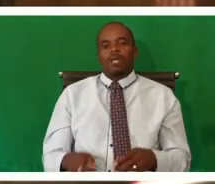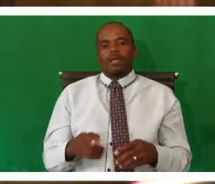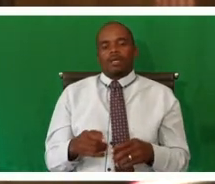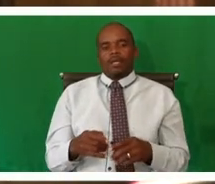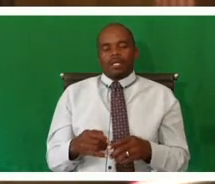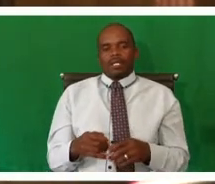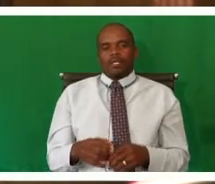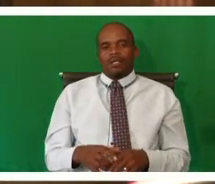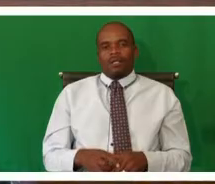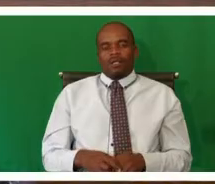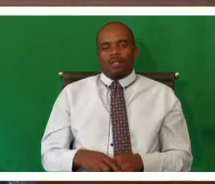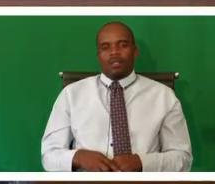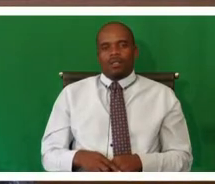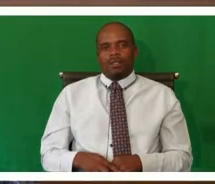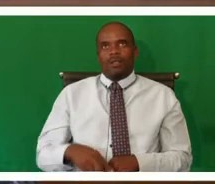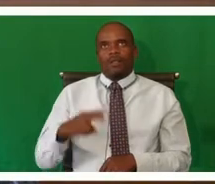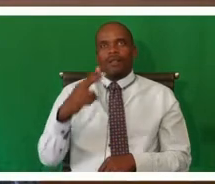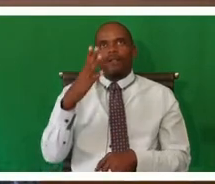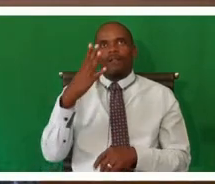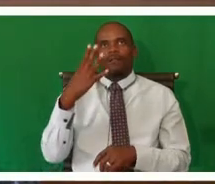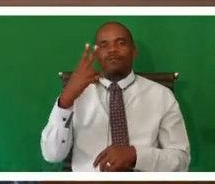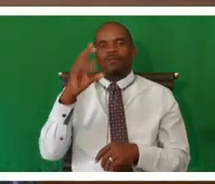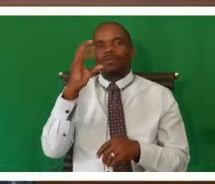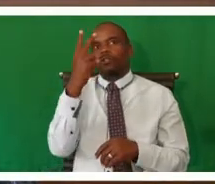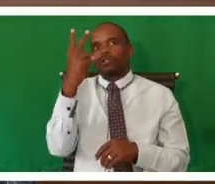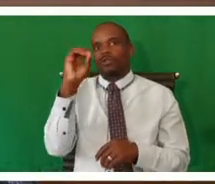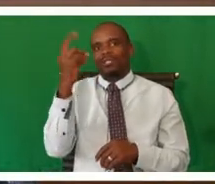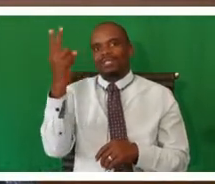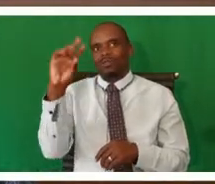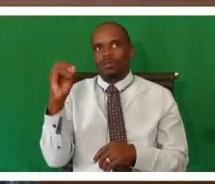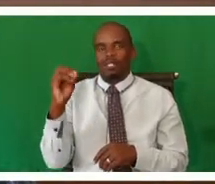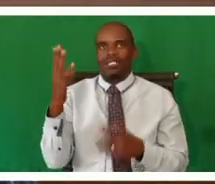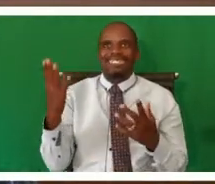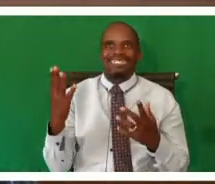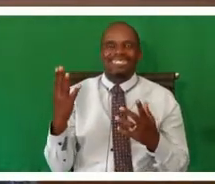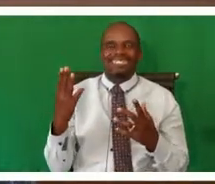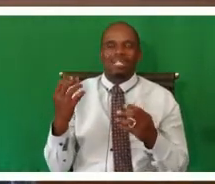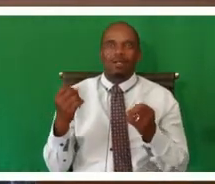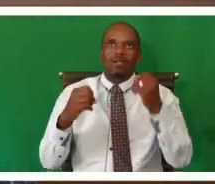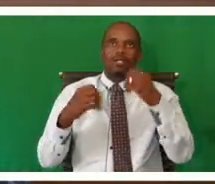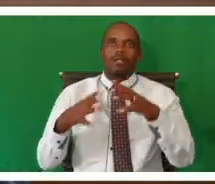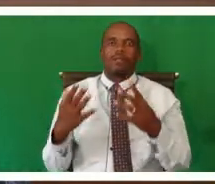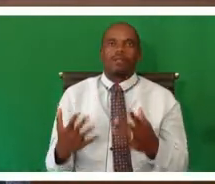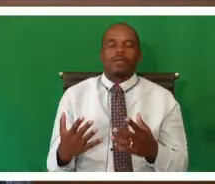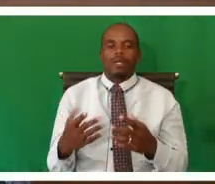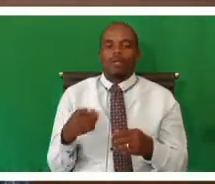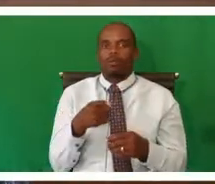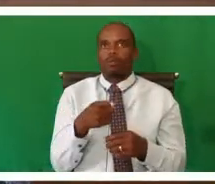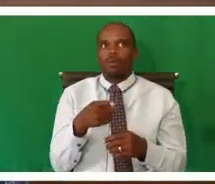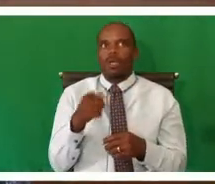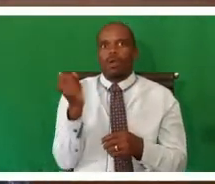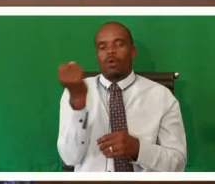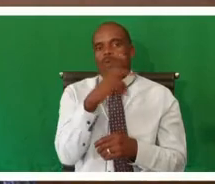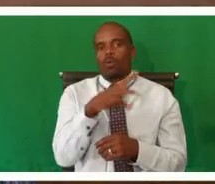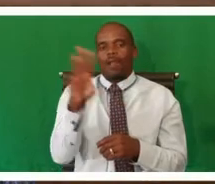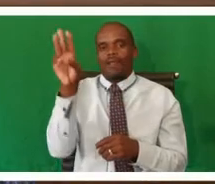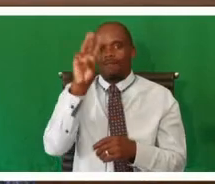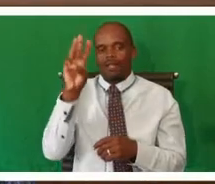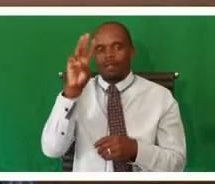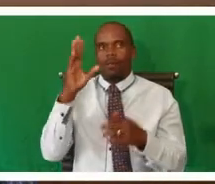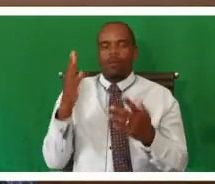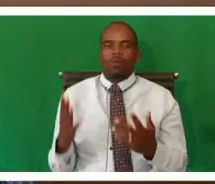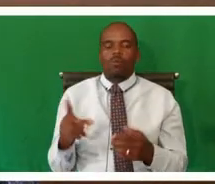The intense fire in 2020 caused serious damage on farms, in particular in Lijwelibhuzwa. Over 100